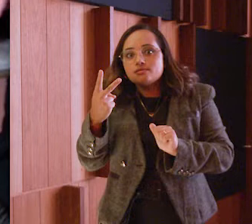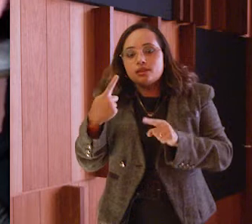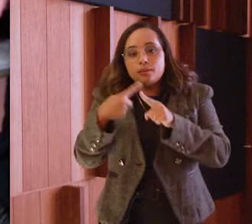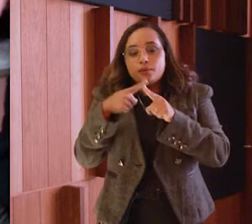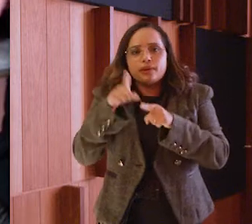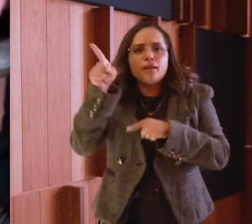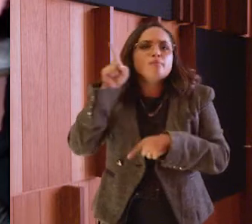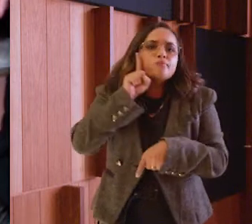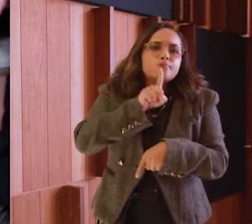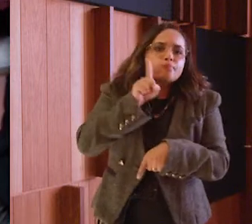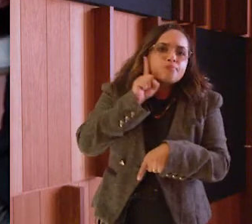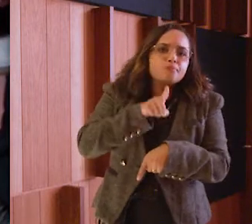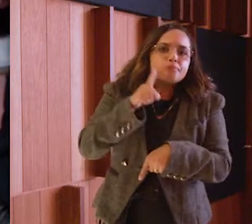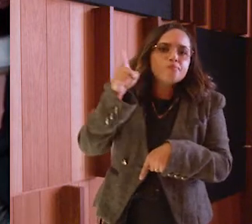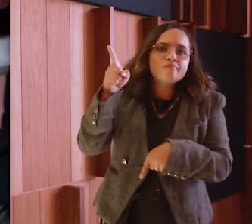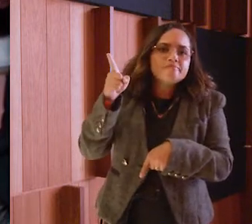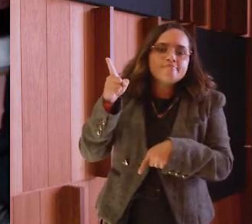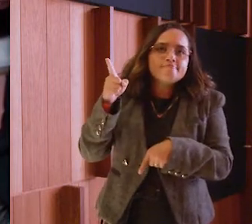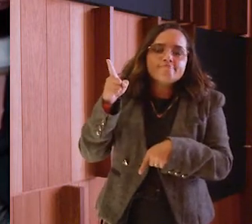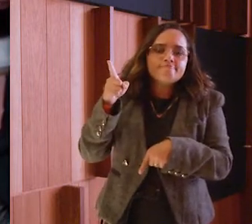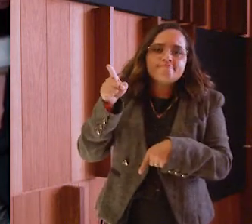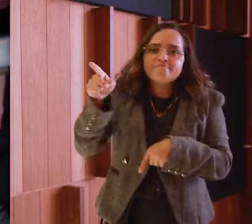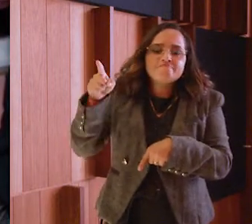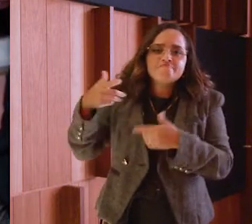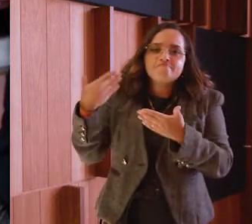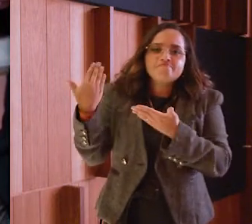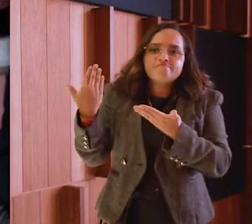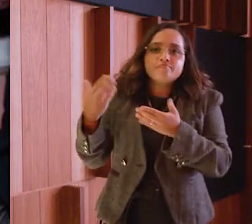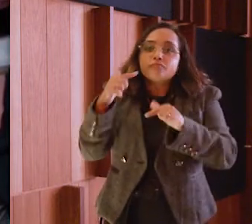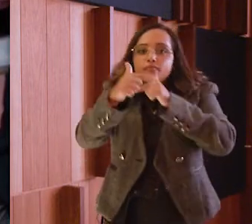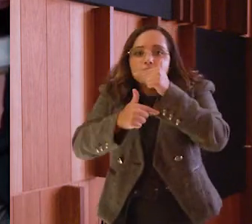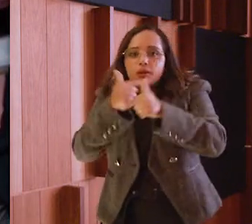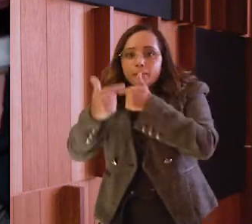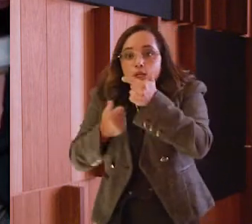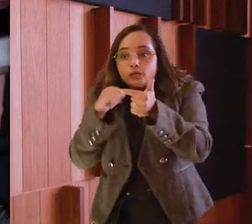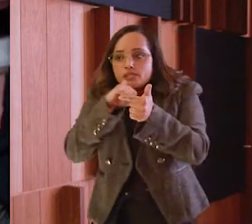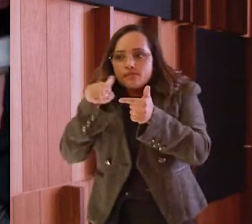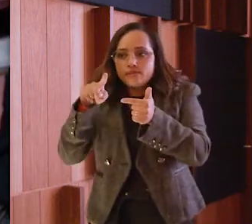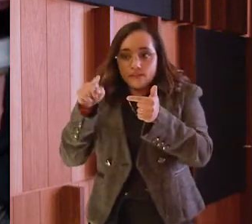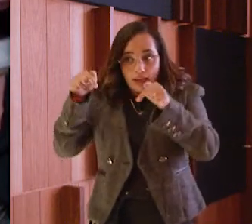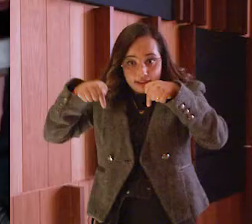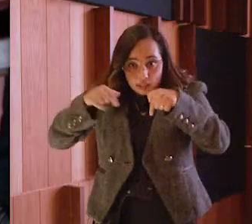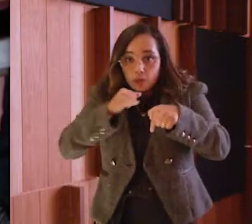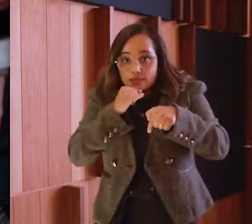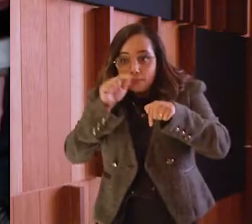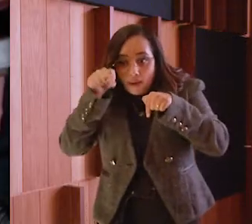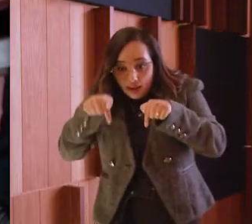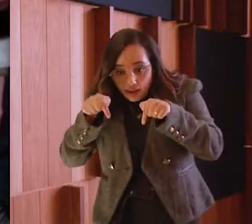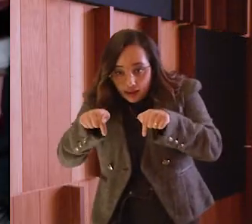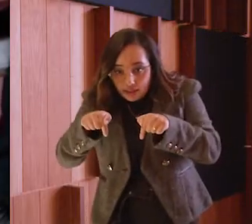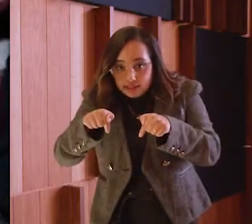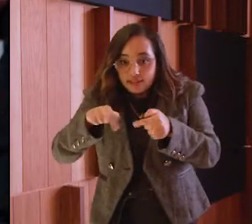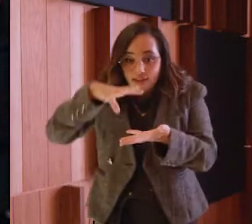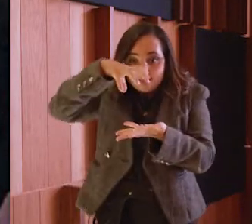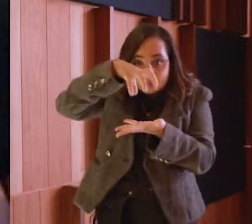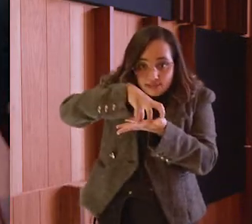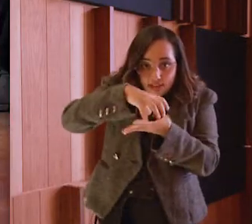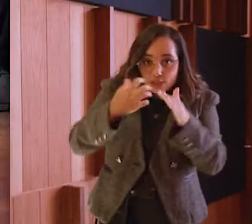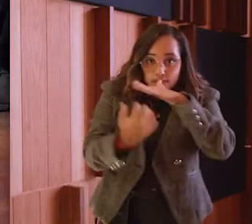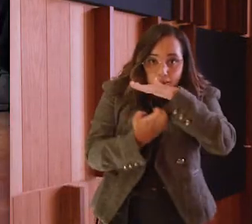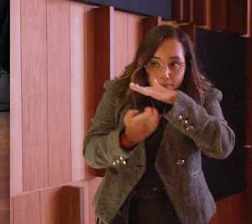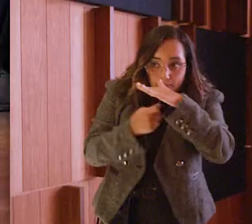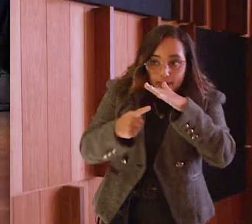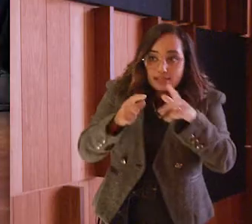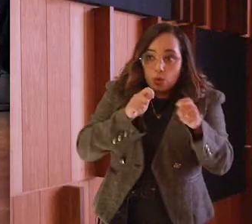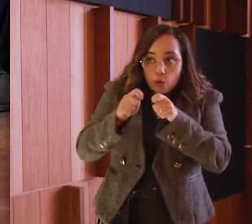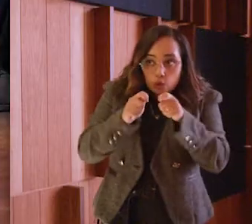in any country that implements the Pillar 2 rules, you are subject to Pillar 2. The other really big